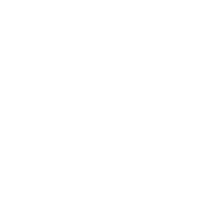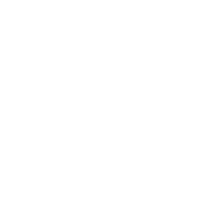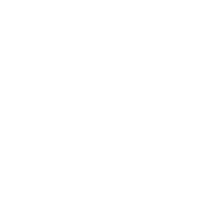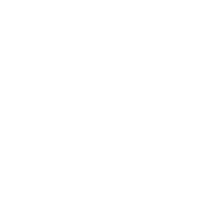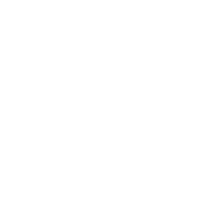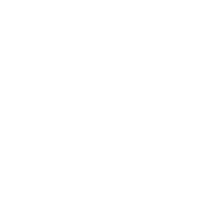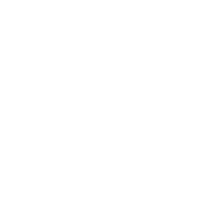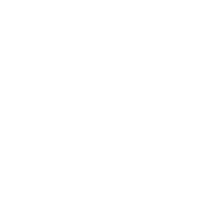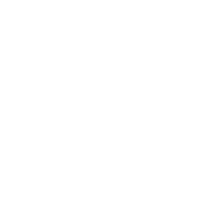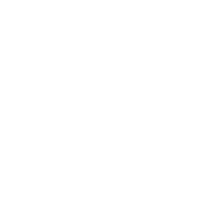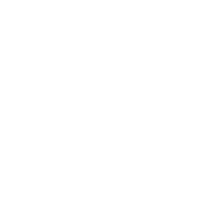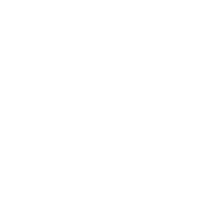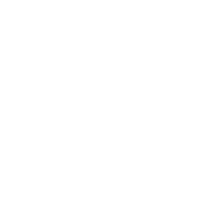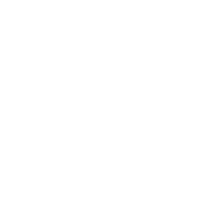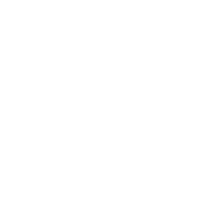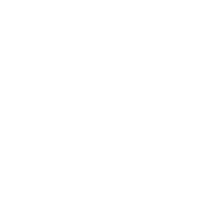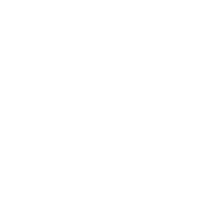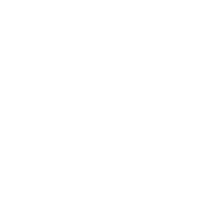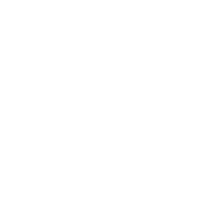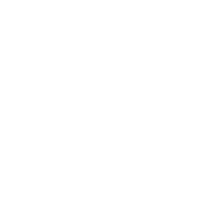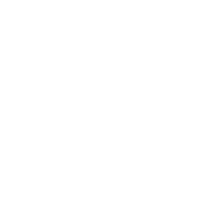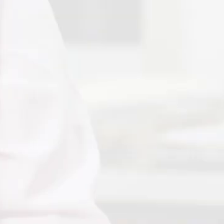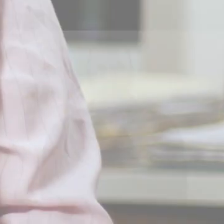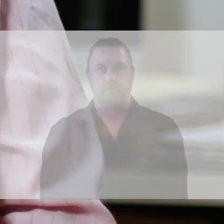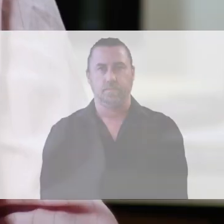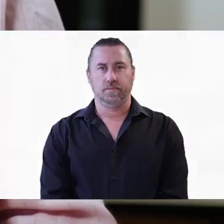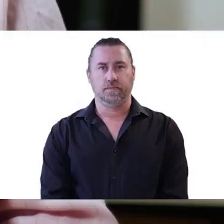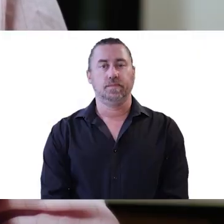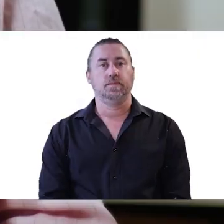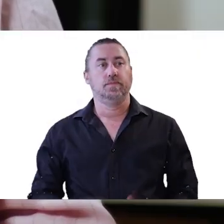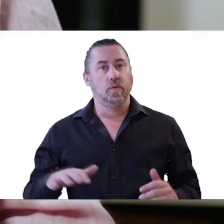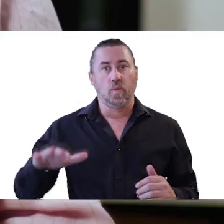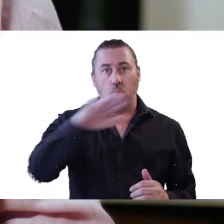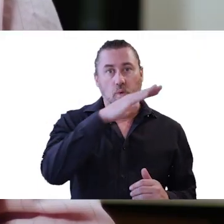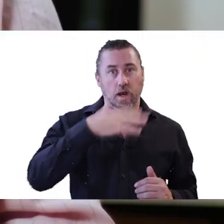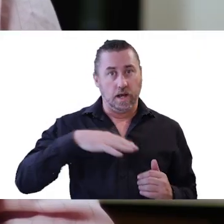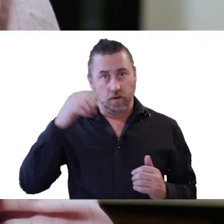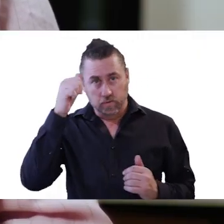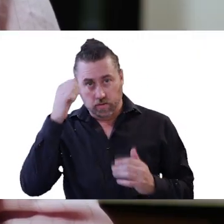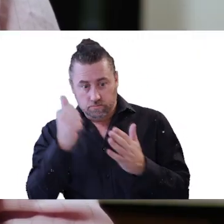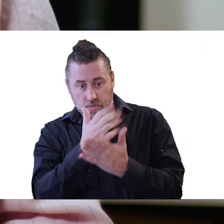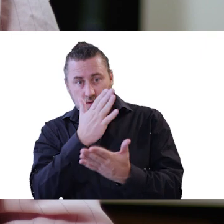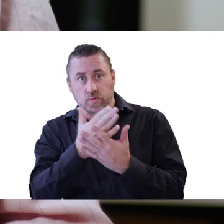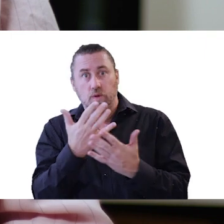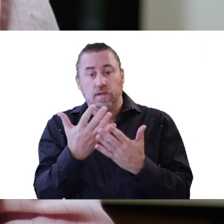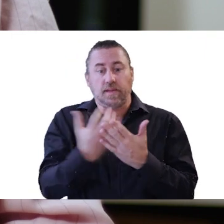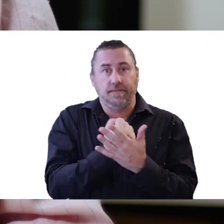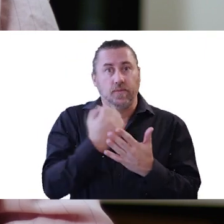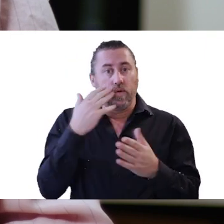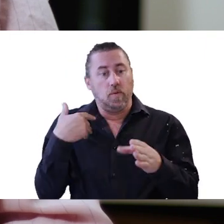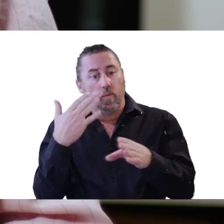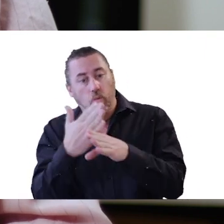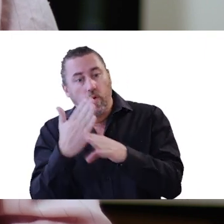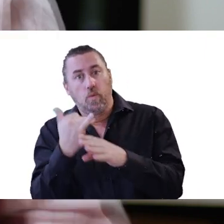Title: Personal Protective Equipment, PPE. Everyone needs to make sure they're safe while they're working